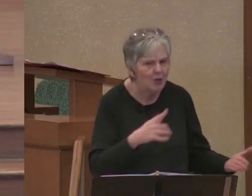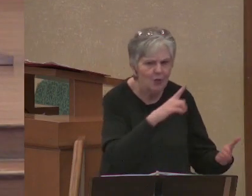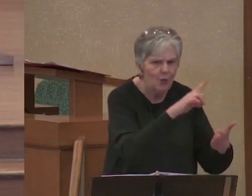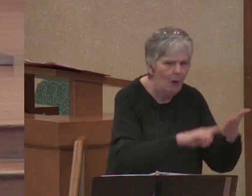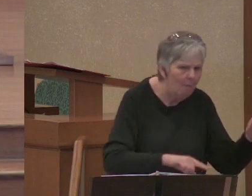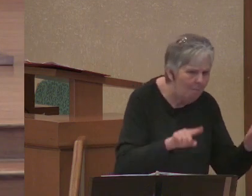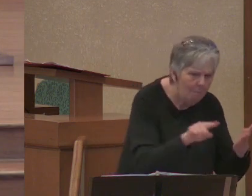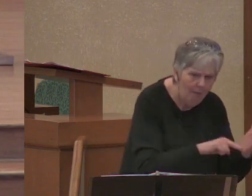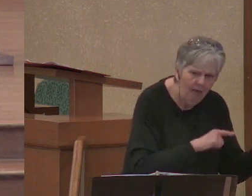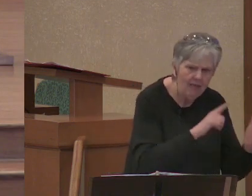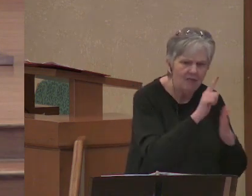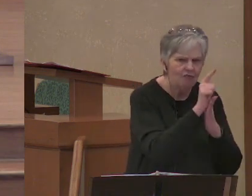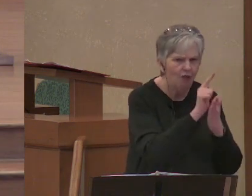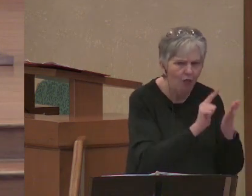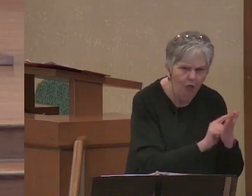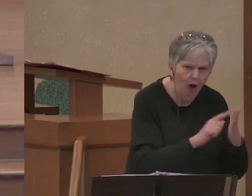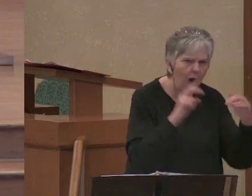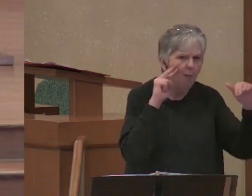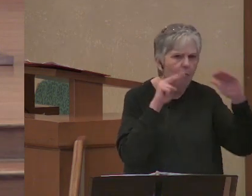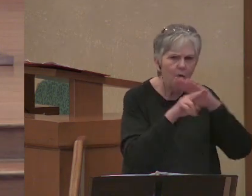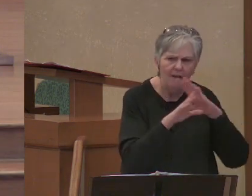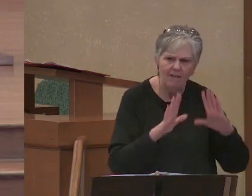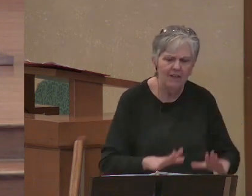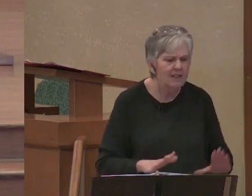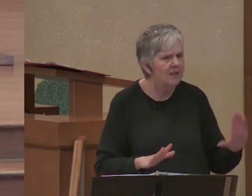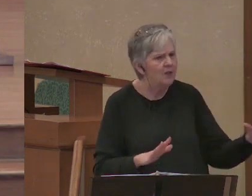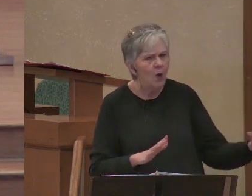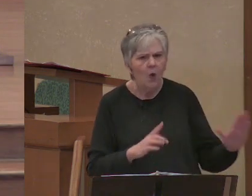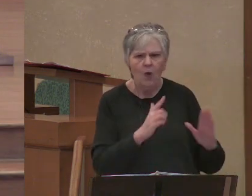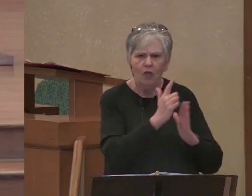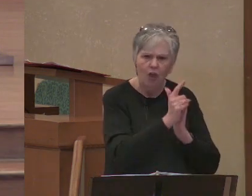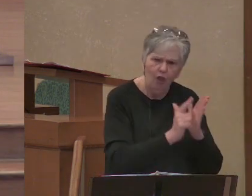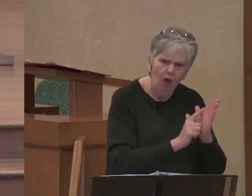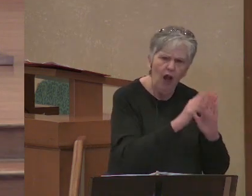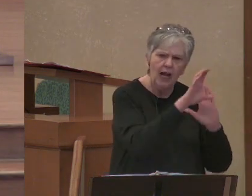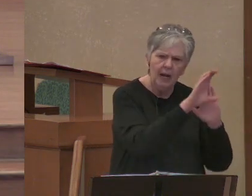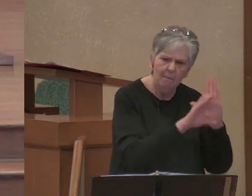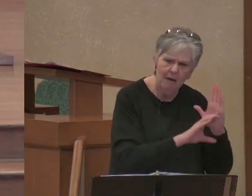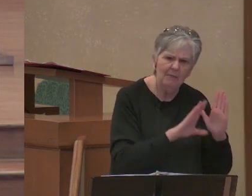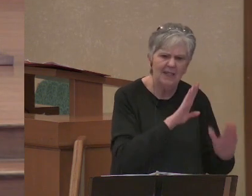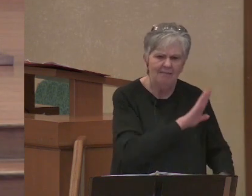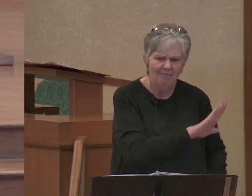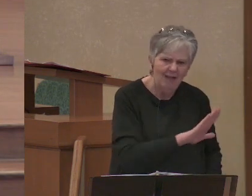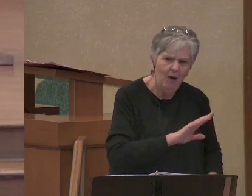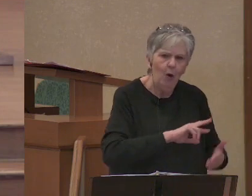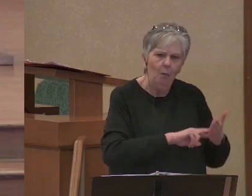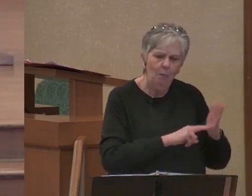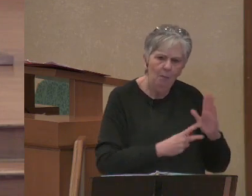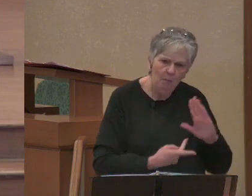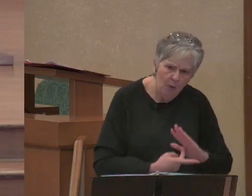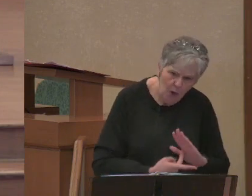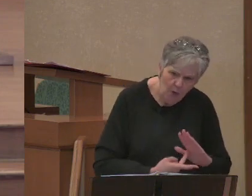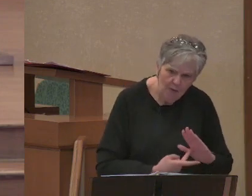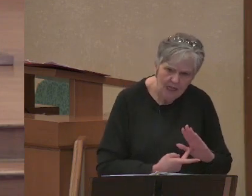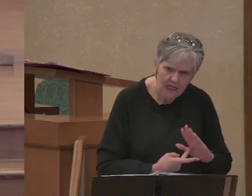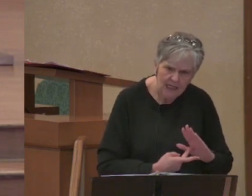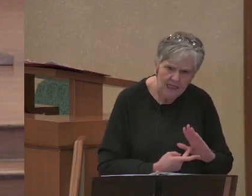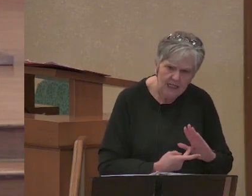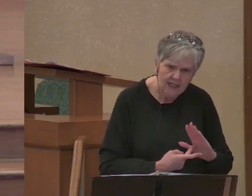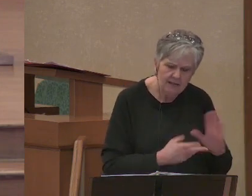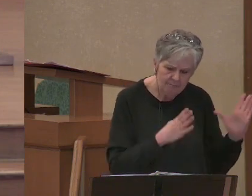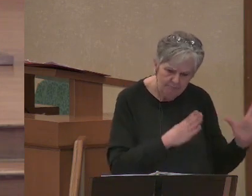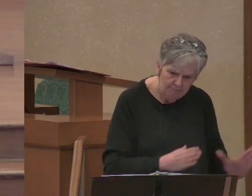and the prophets. The law has its place. The commandments have their purpose in orderliness and in building